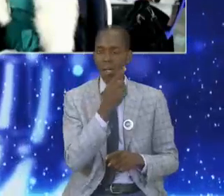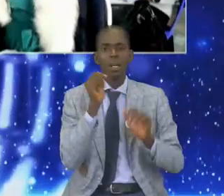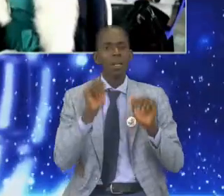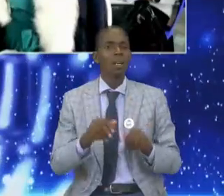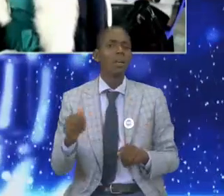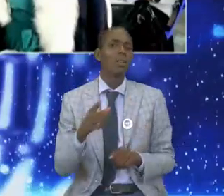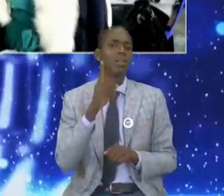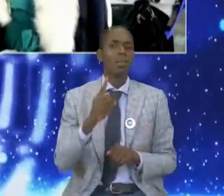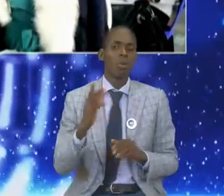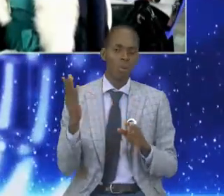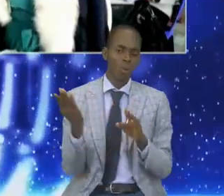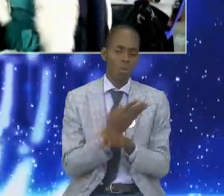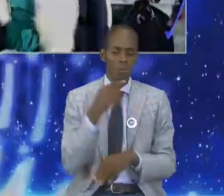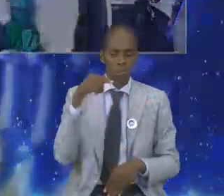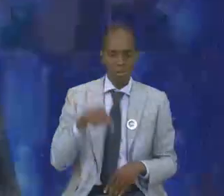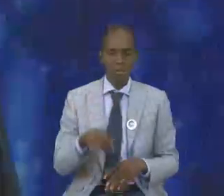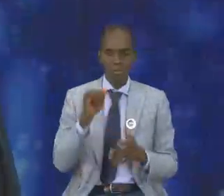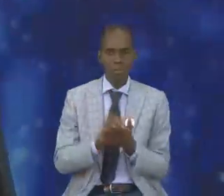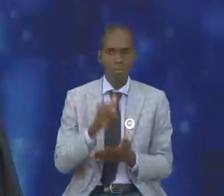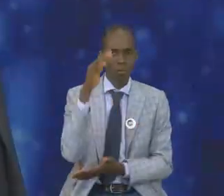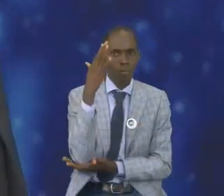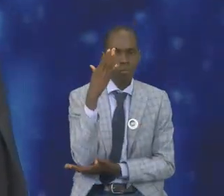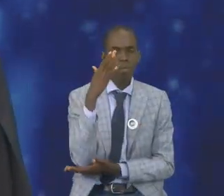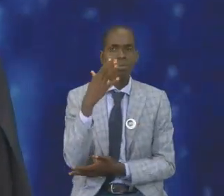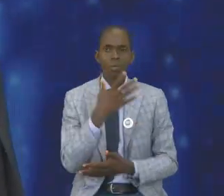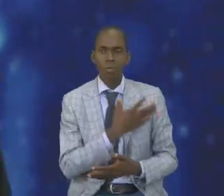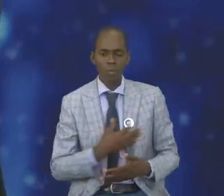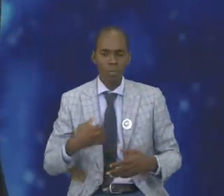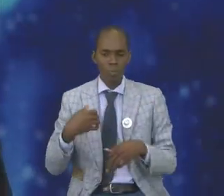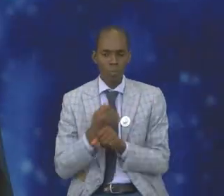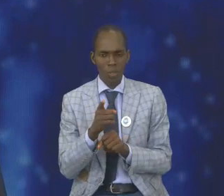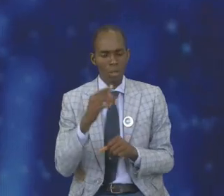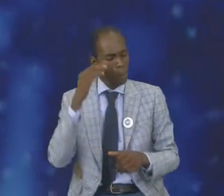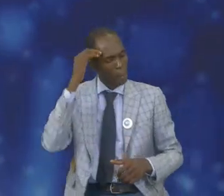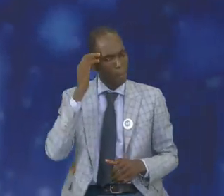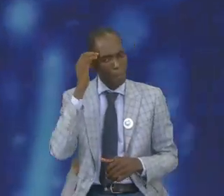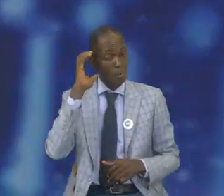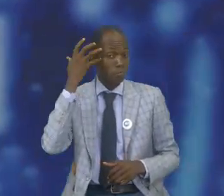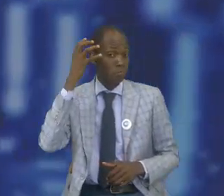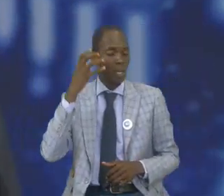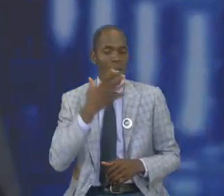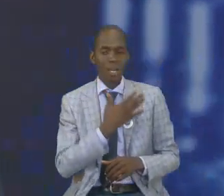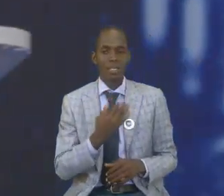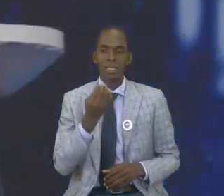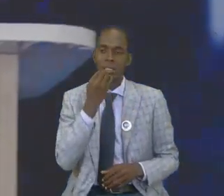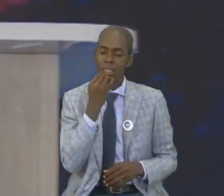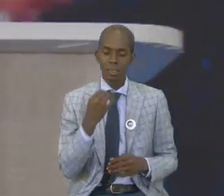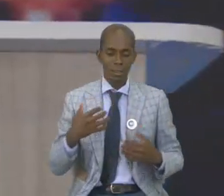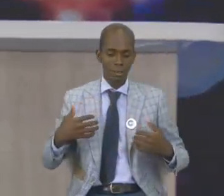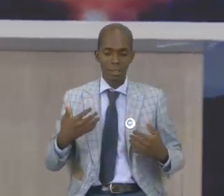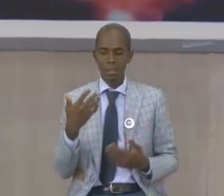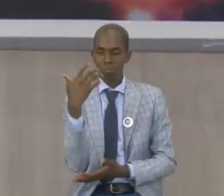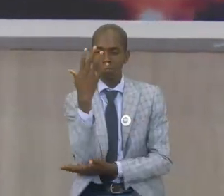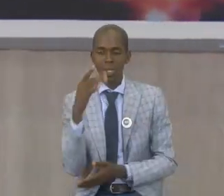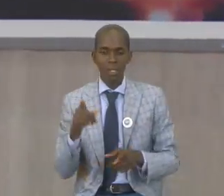down that tree, make him mad, and eat grass like animals? There is a God in